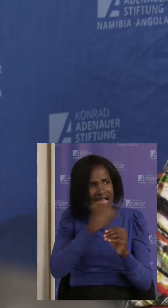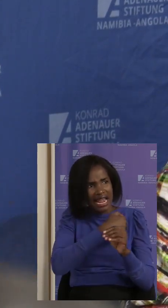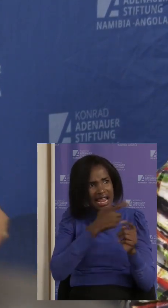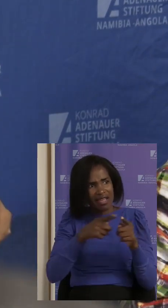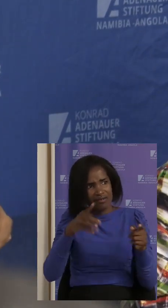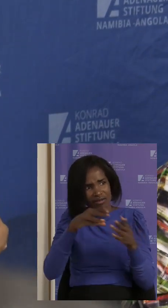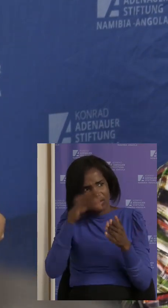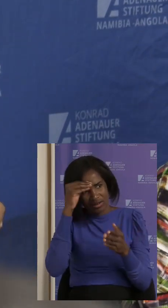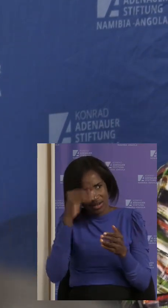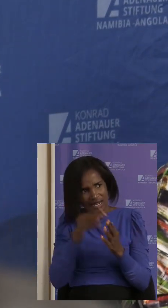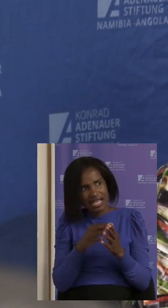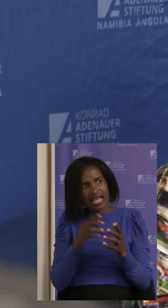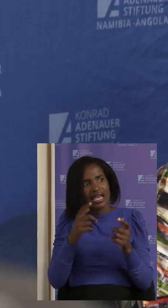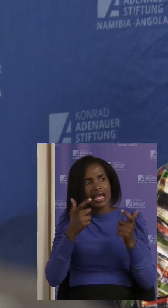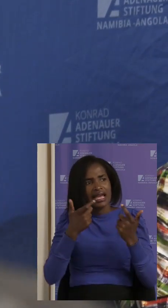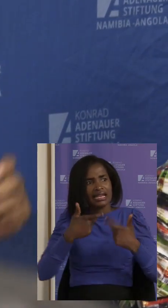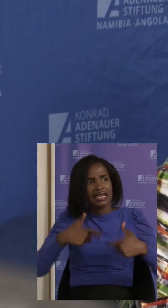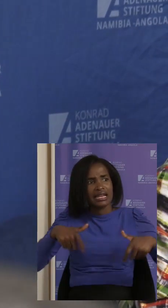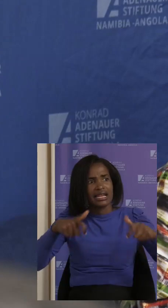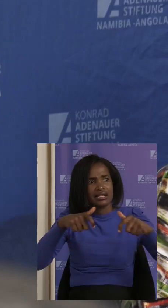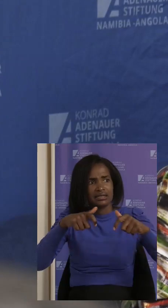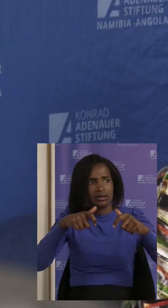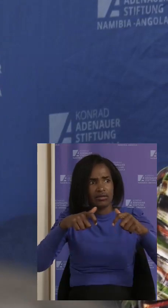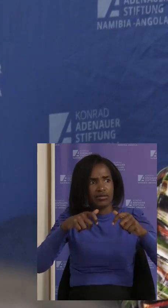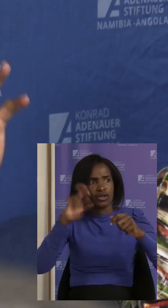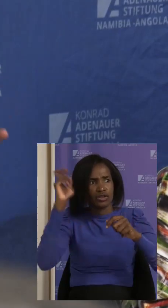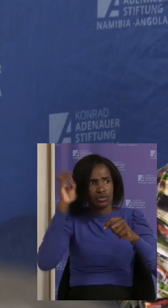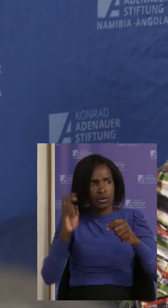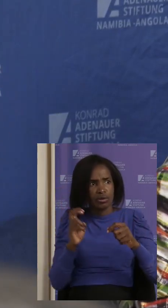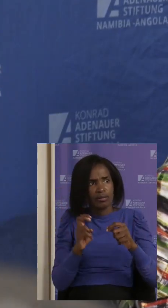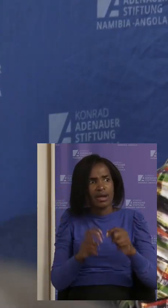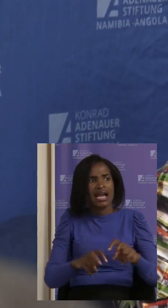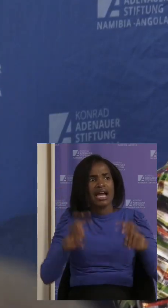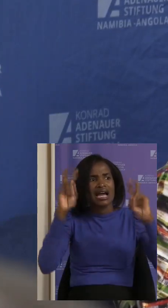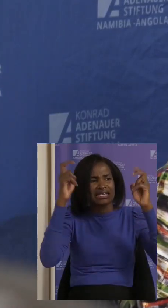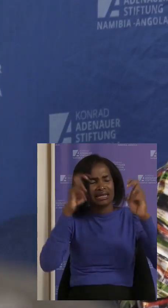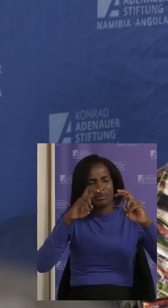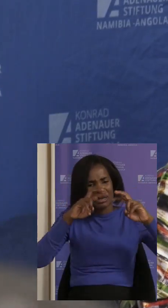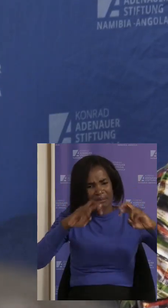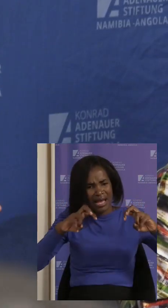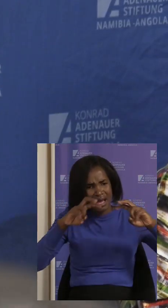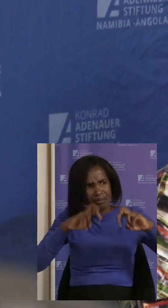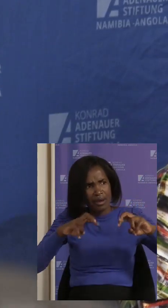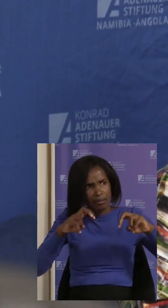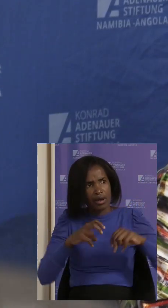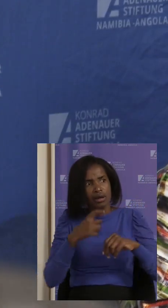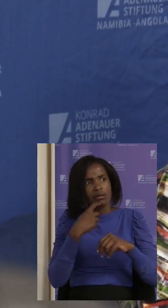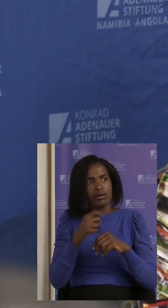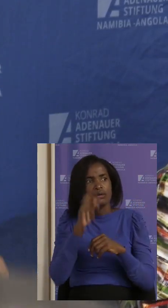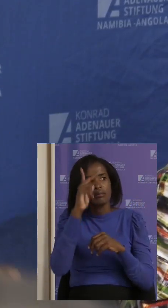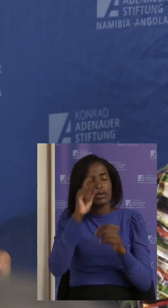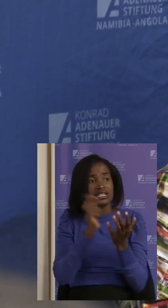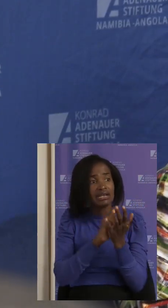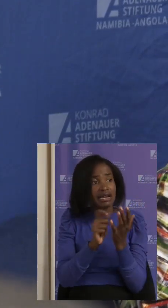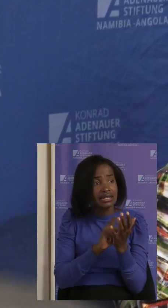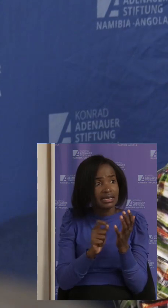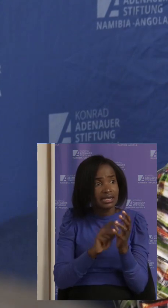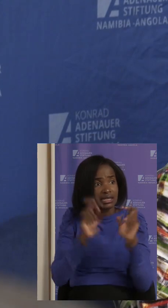the national conference in Swakopmund, where we interrogate the whole chapter. And we realize that the person who was writing this